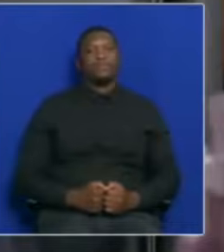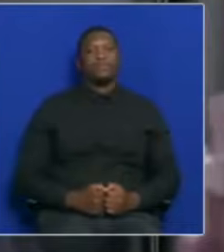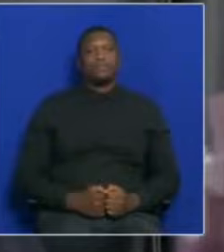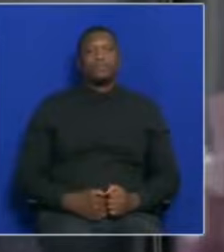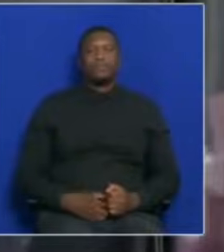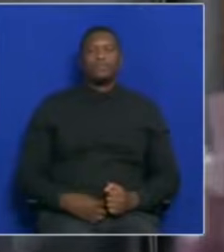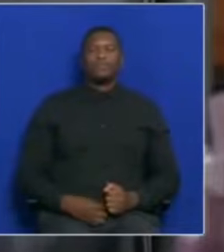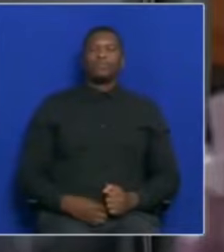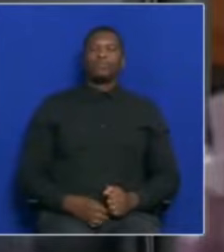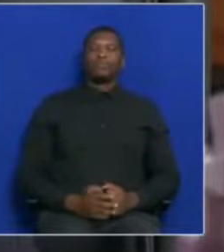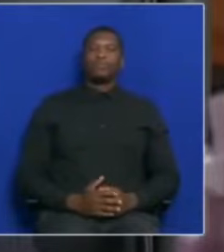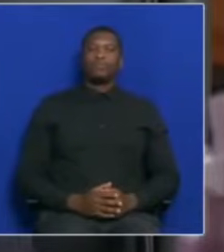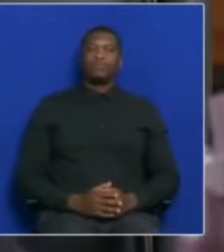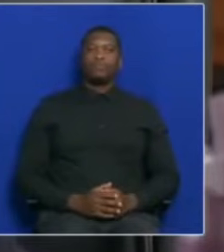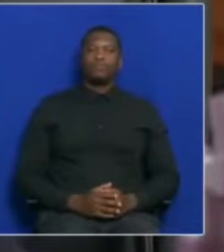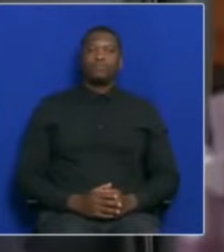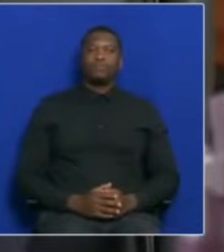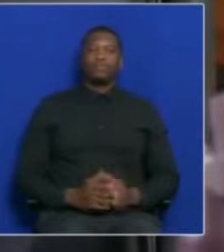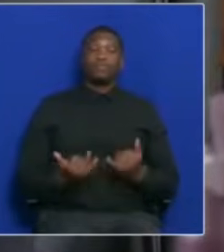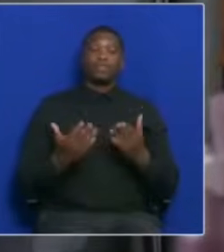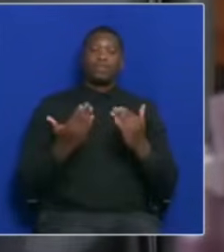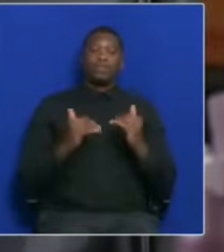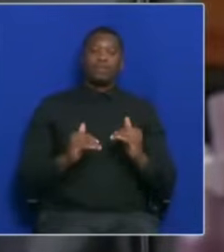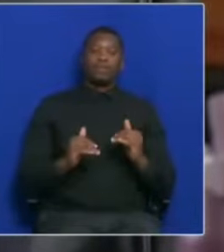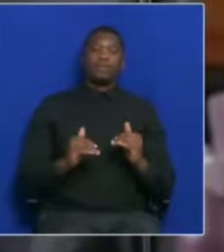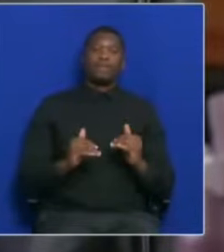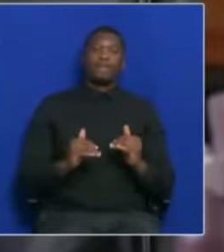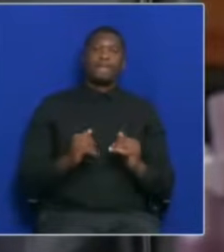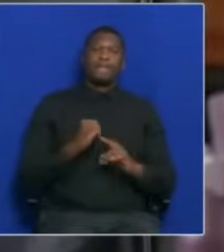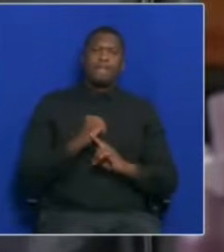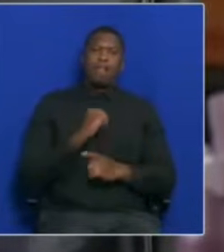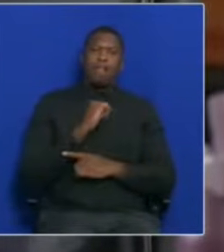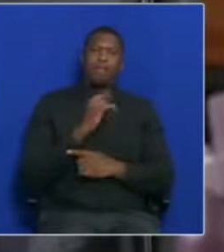And then just on the last thing on this point,